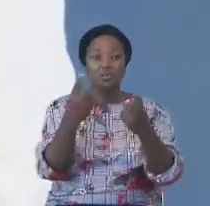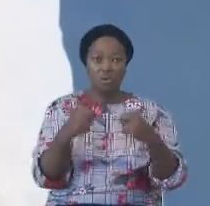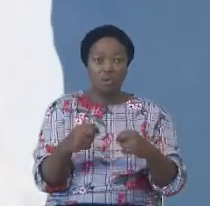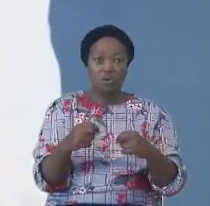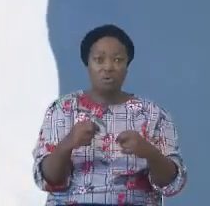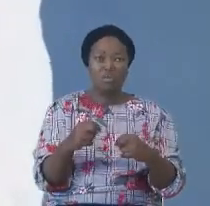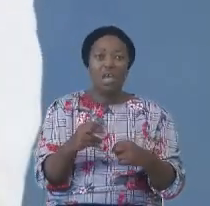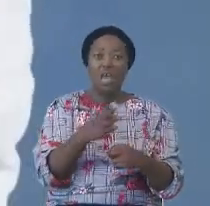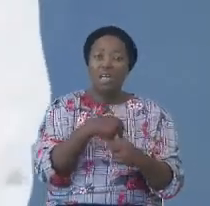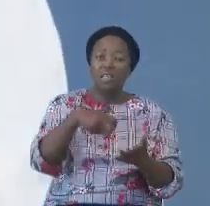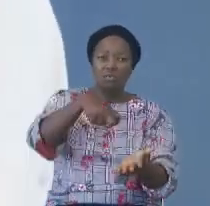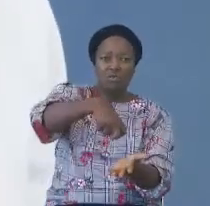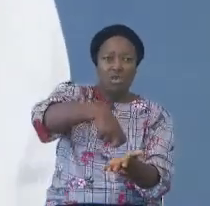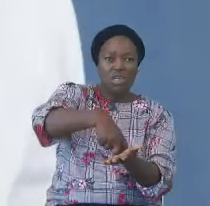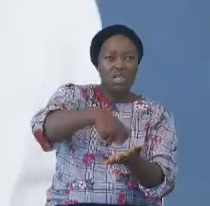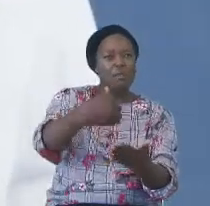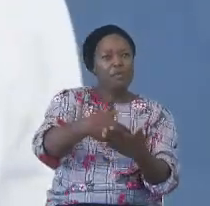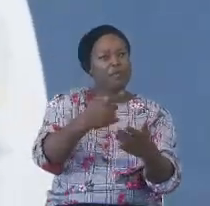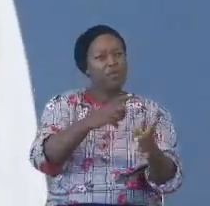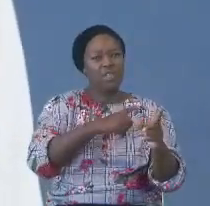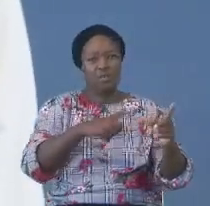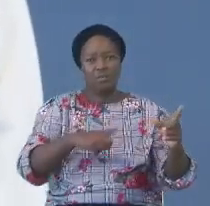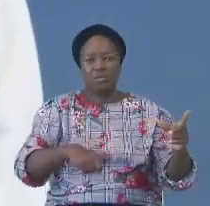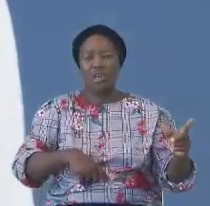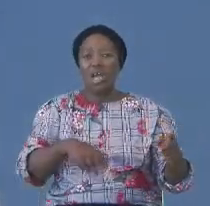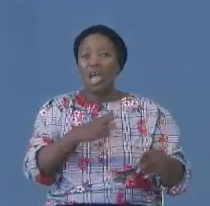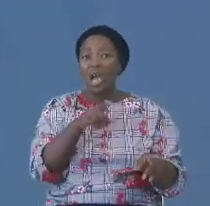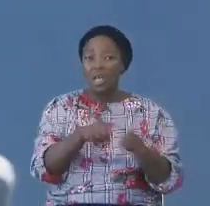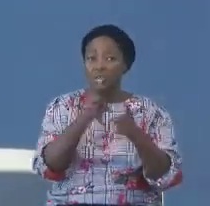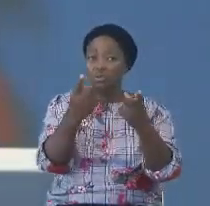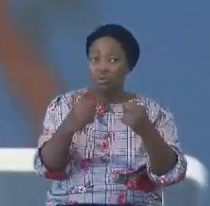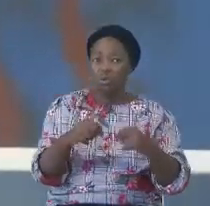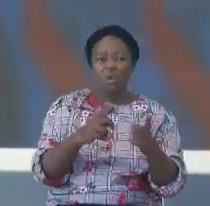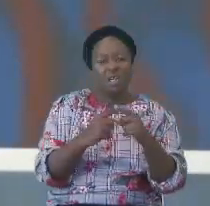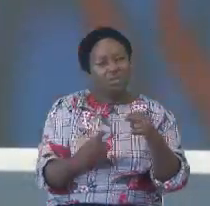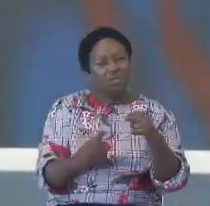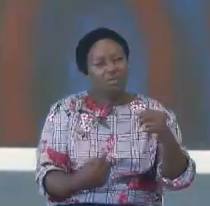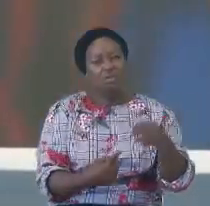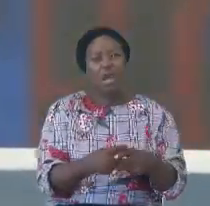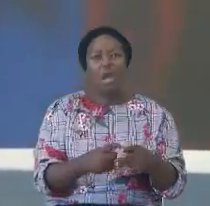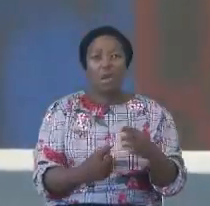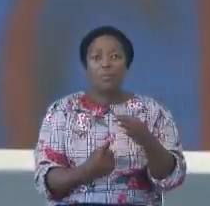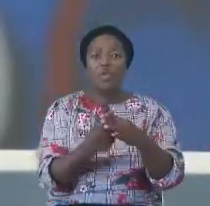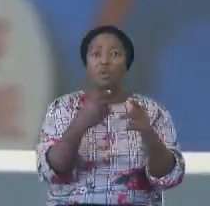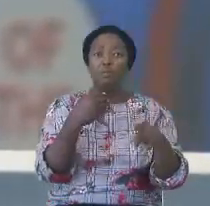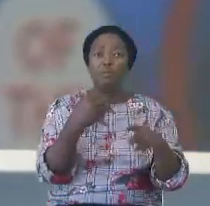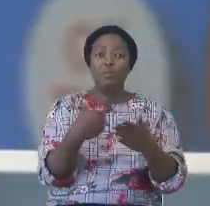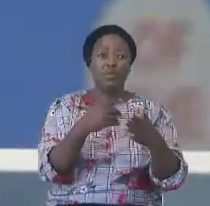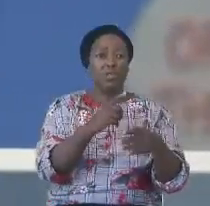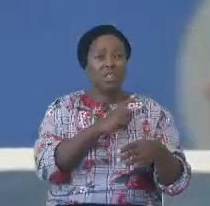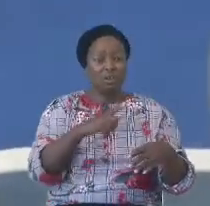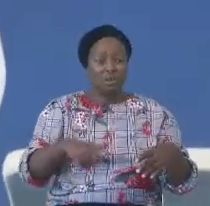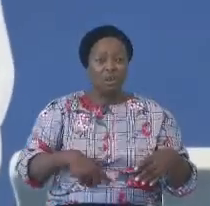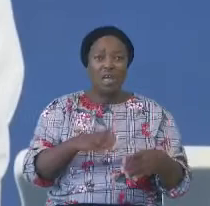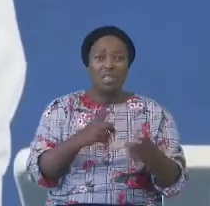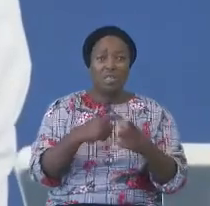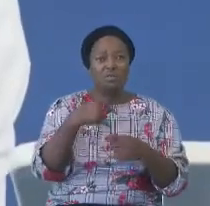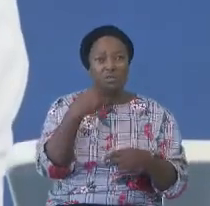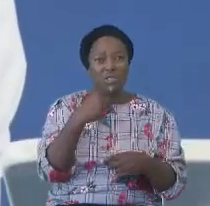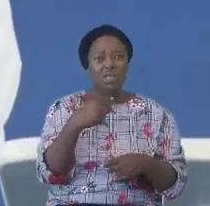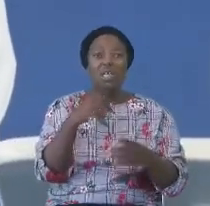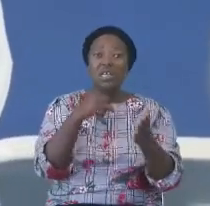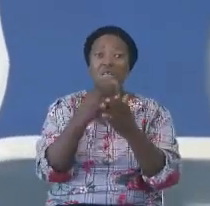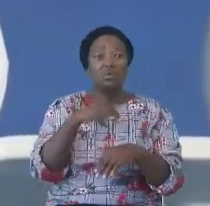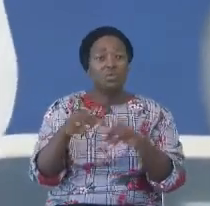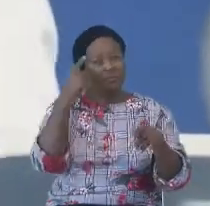the substitution right there. And as you come and you kneel before the Lord, as you come and you